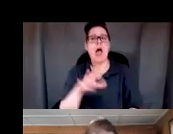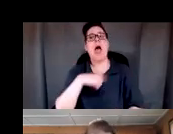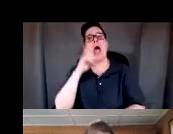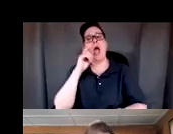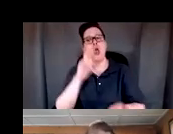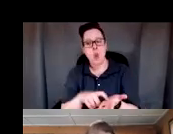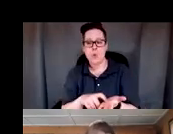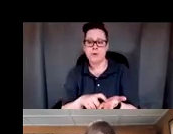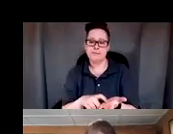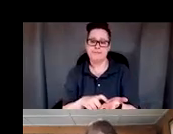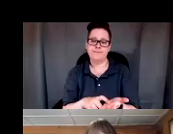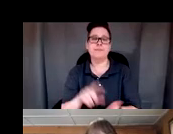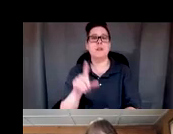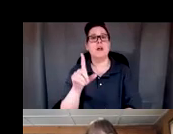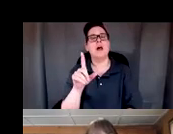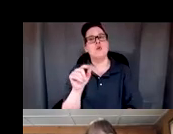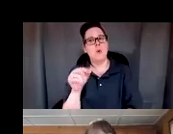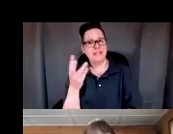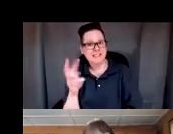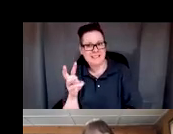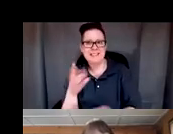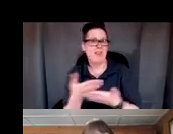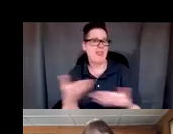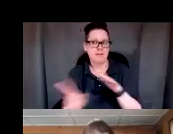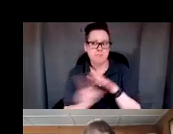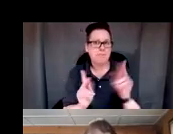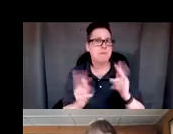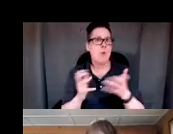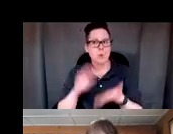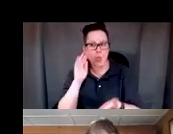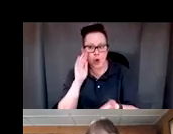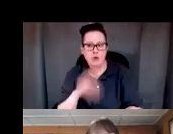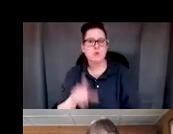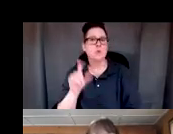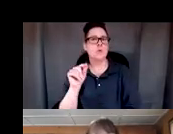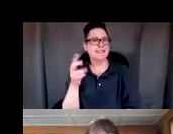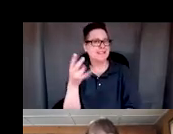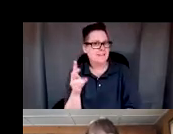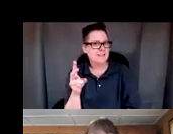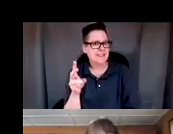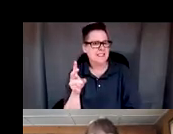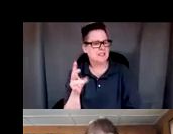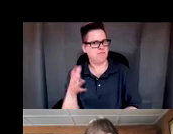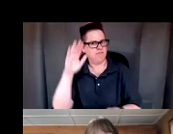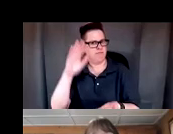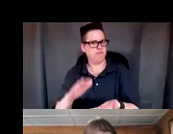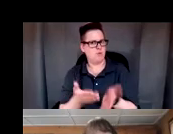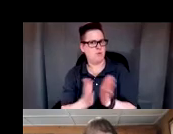was 2016, things came out, people wanted to learn. 2017, people stopped requesting as much. We were